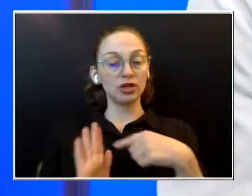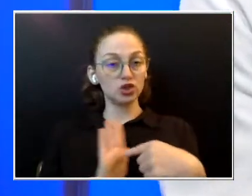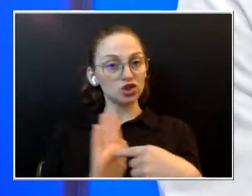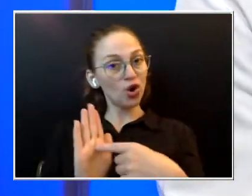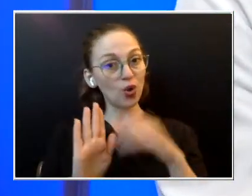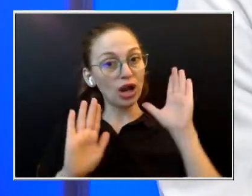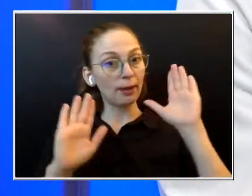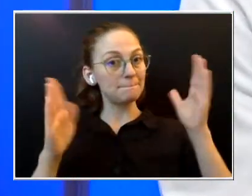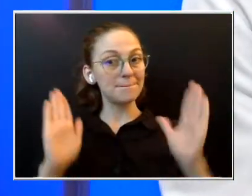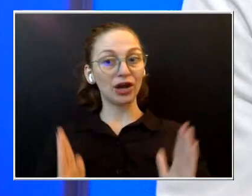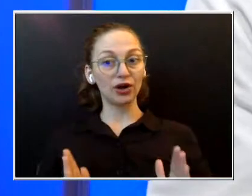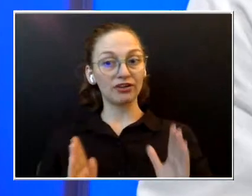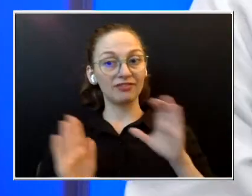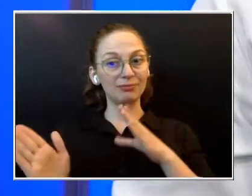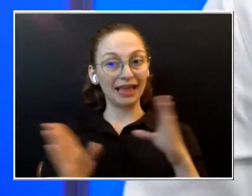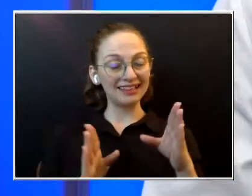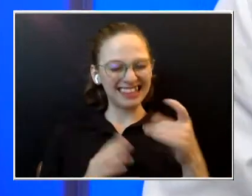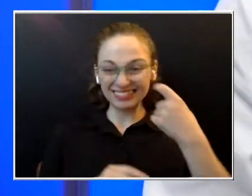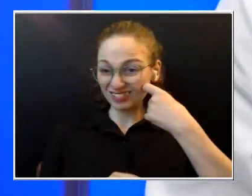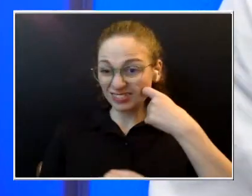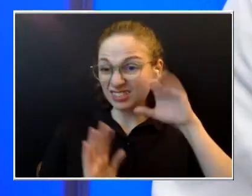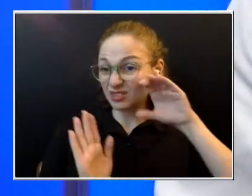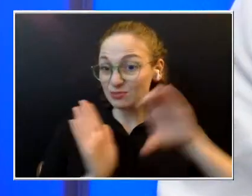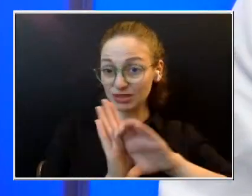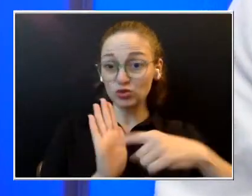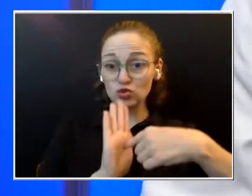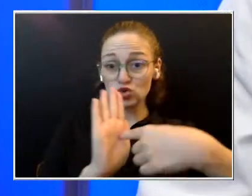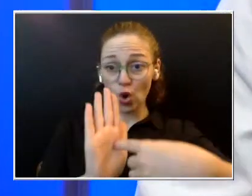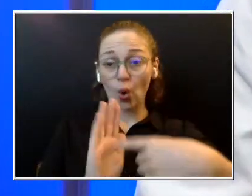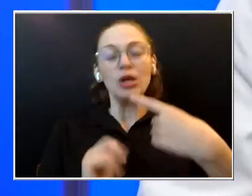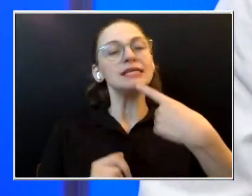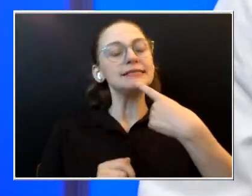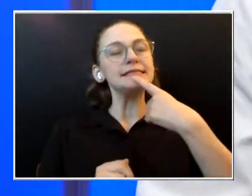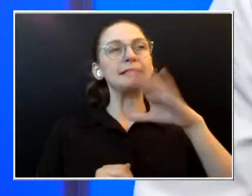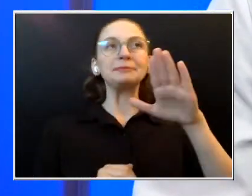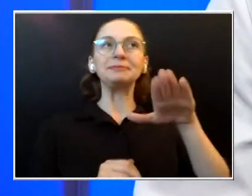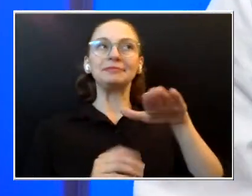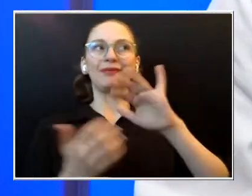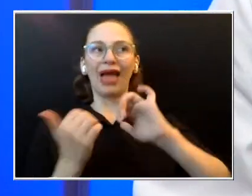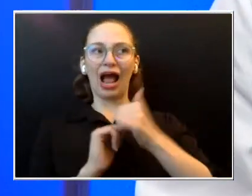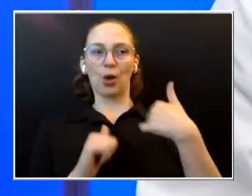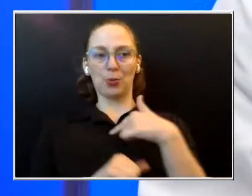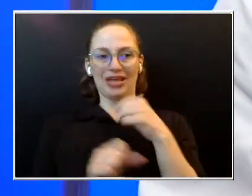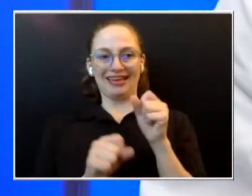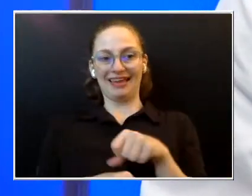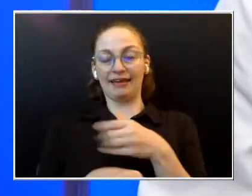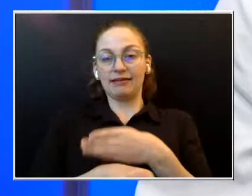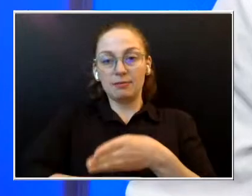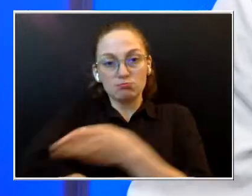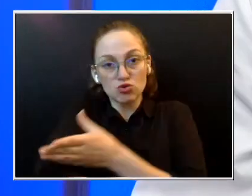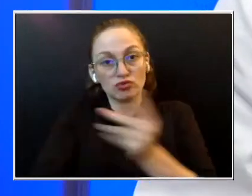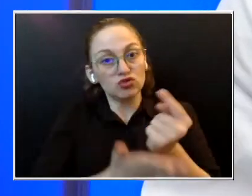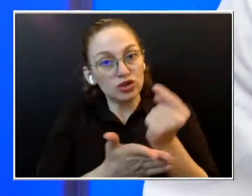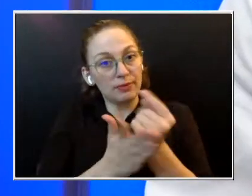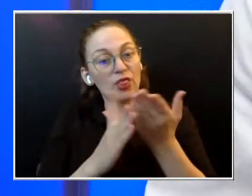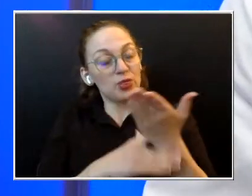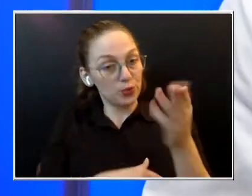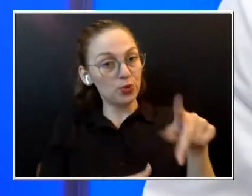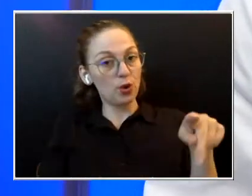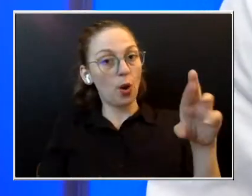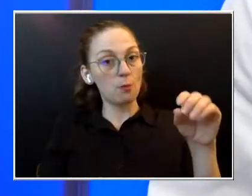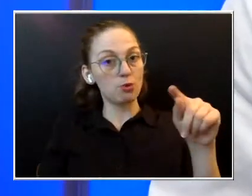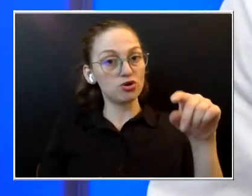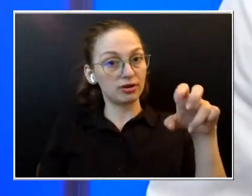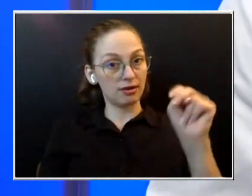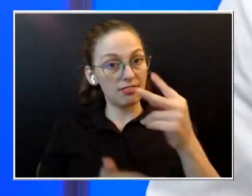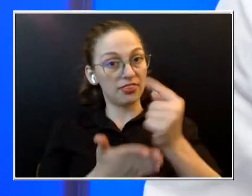and say, look, this is what we can spare by using proton therapy. It's not going to help the majority of patients, but that's a clinical decision that we make when we